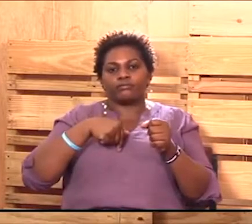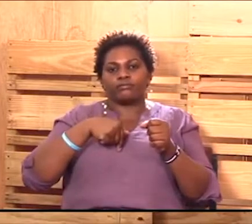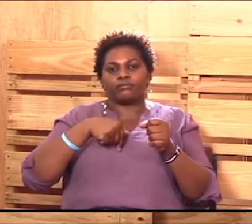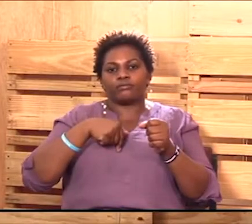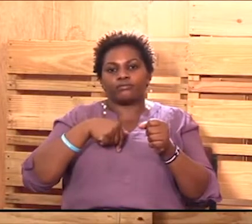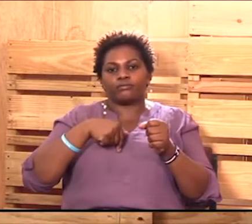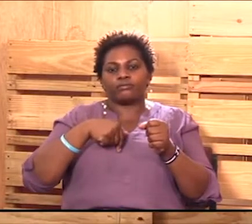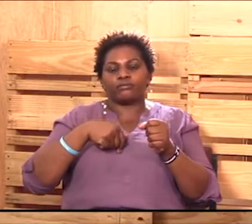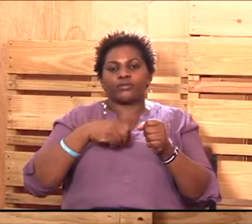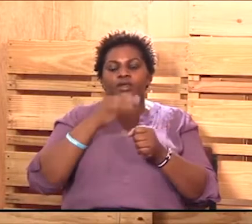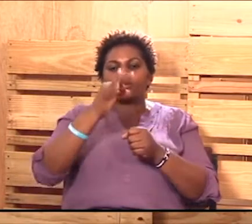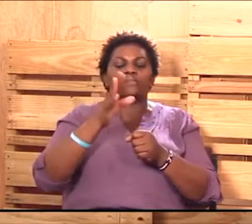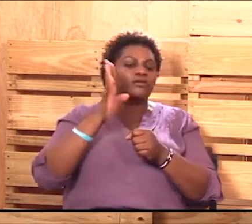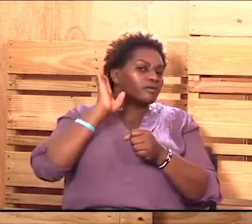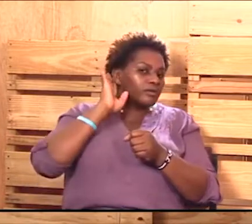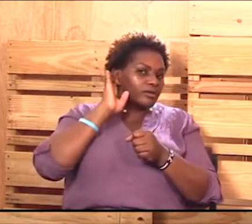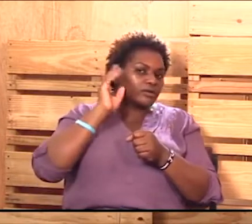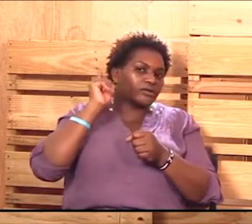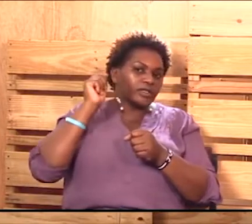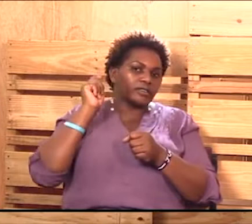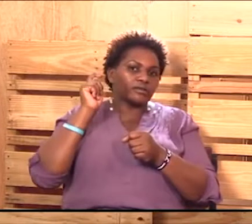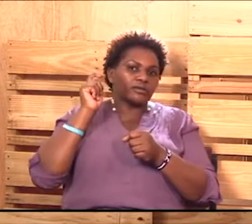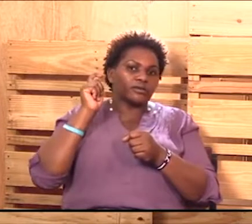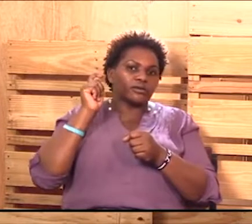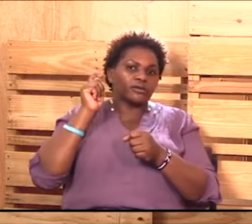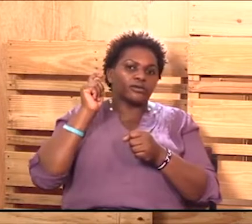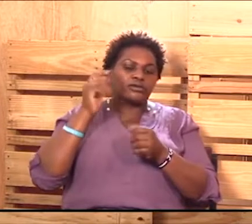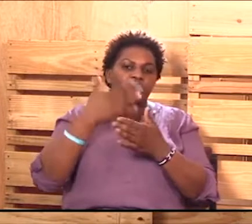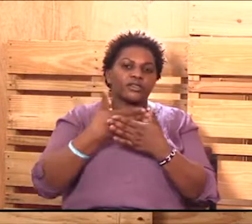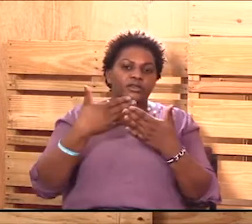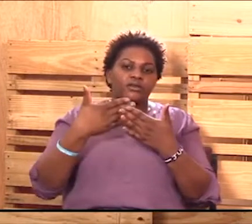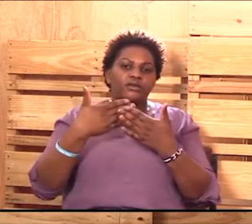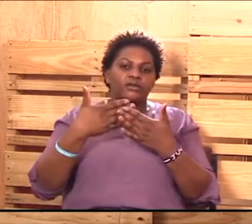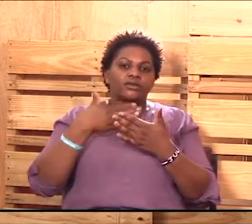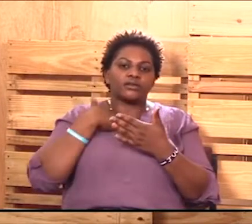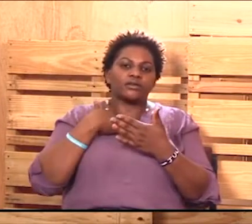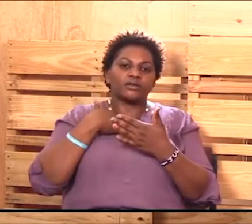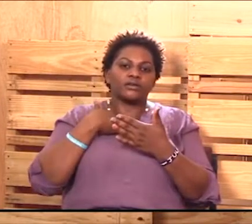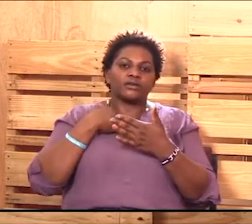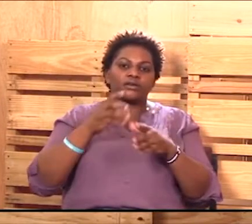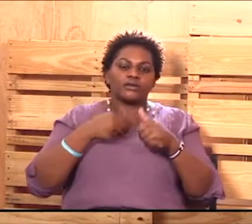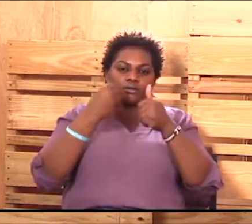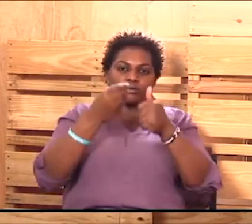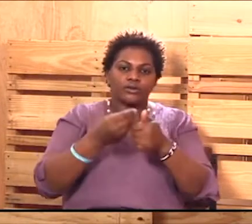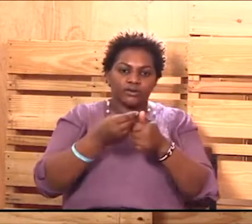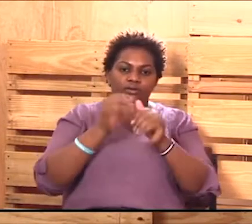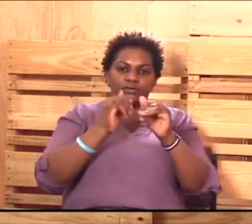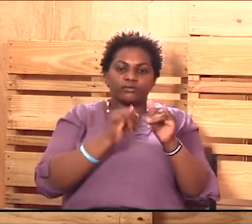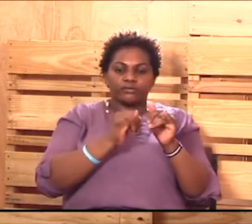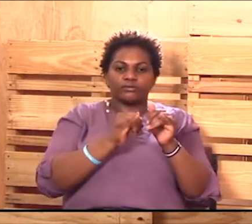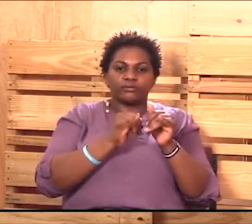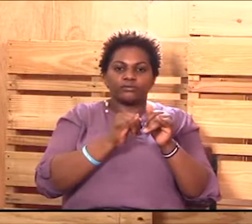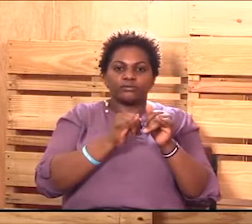look ahead to hear of testimonies of the things, the needs that you provided for each one of